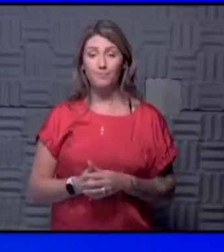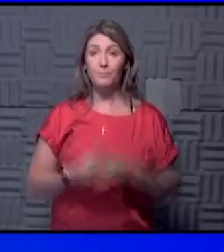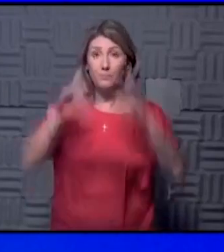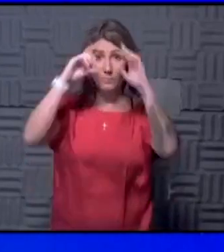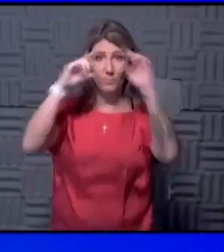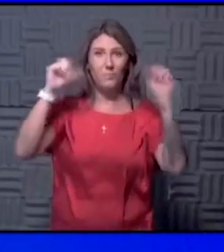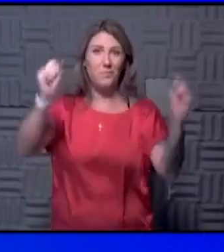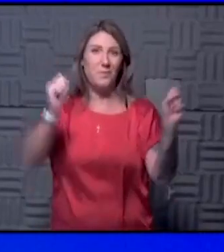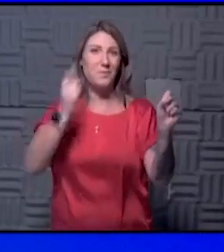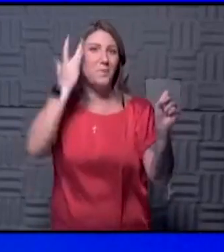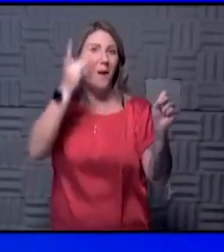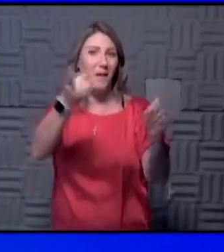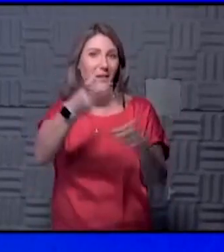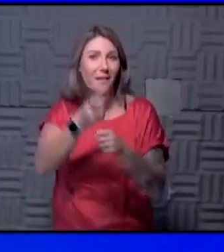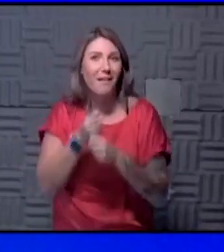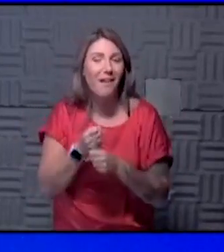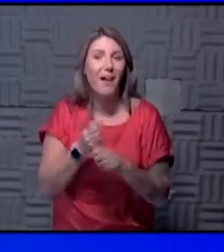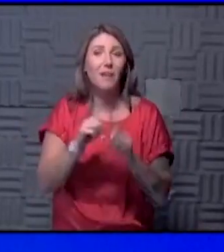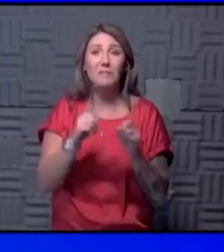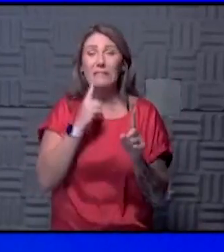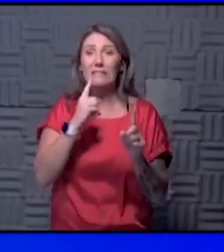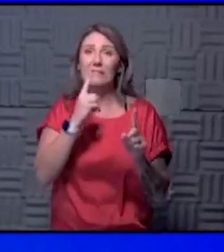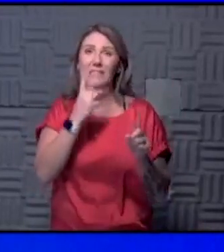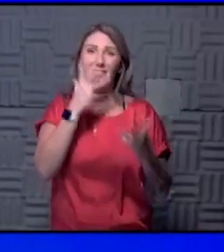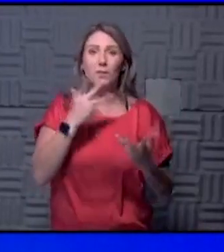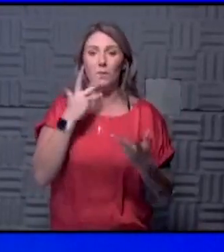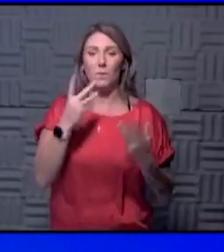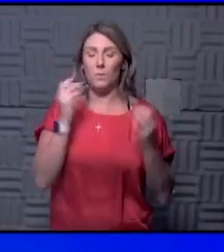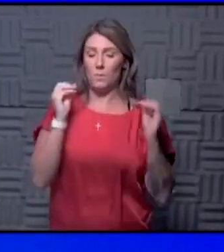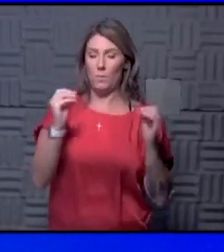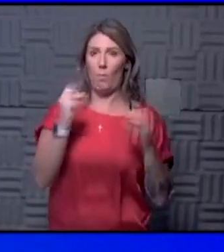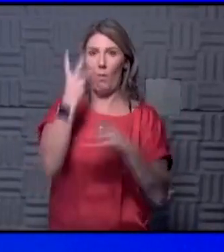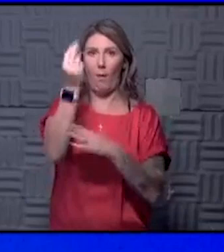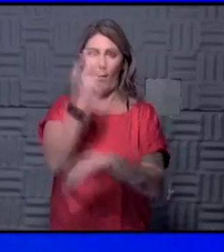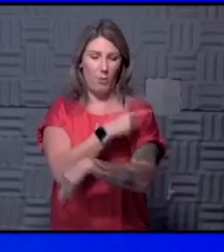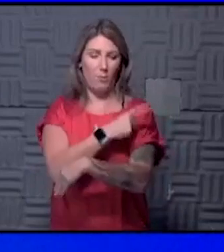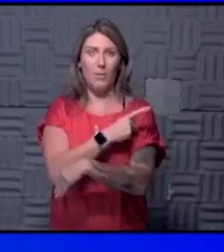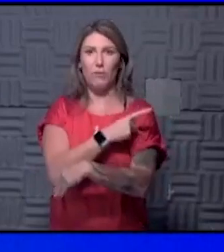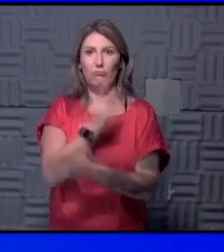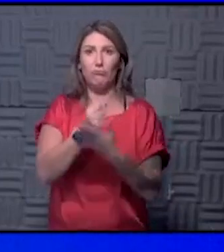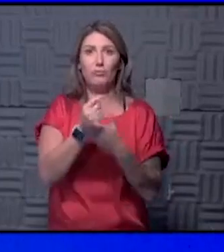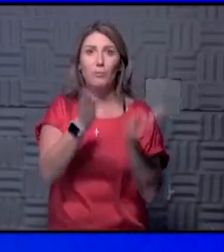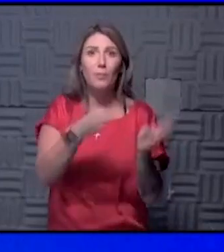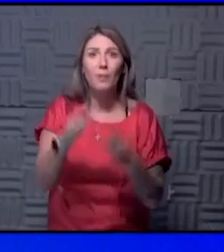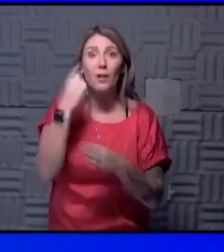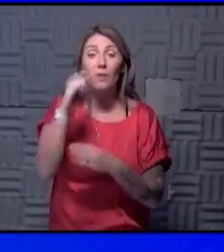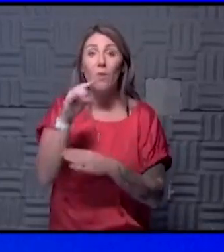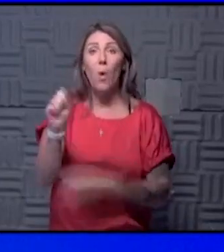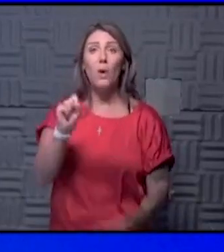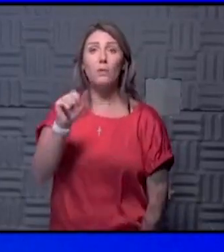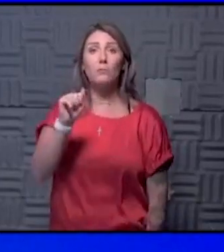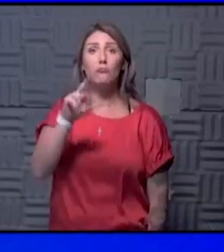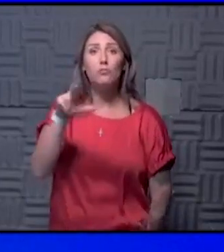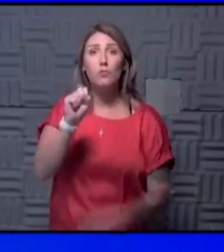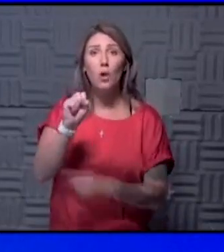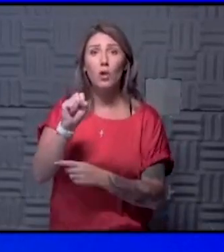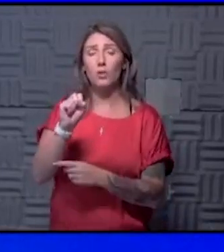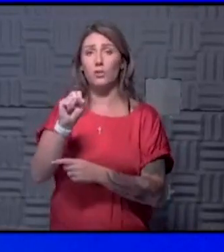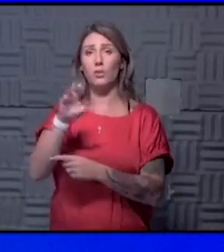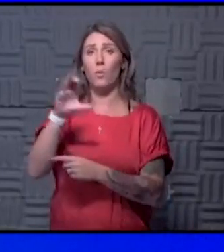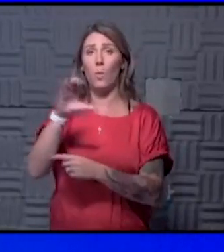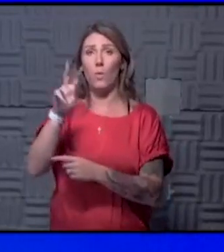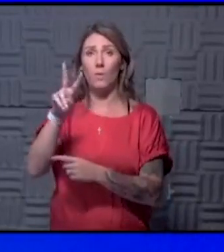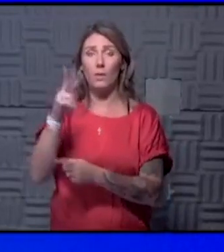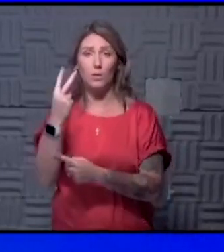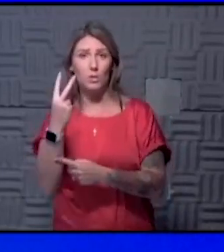president got that. Unfortunately, there is no real outpatient treatment plan for SARS-CoV-2 as there is for